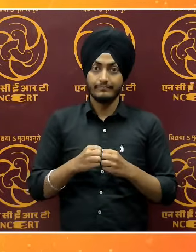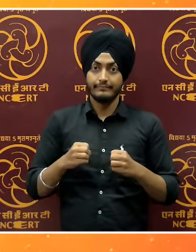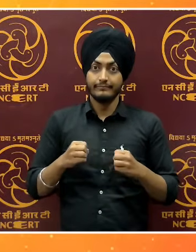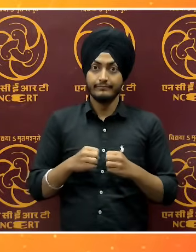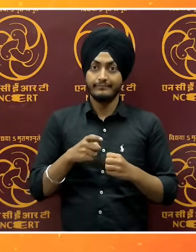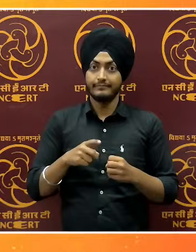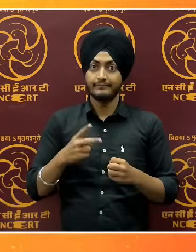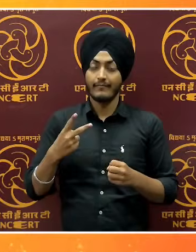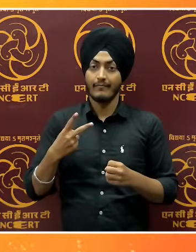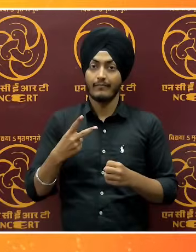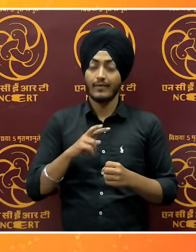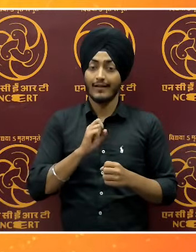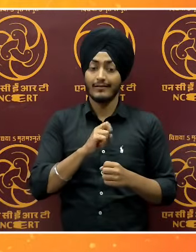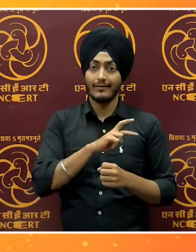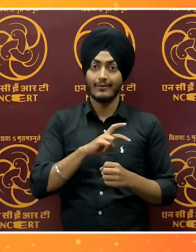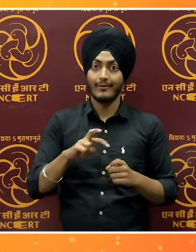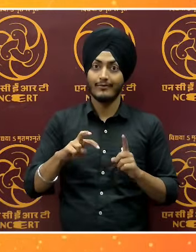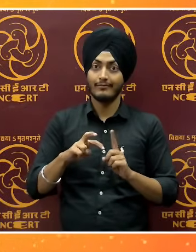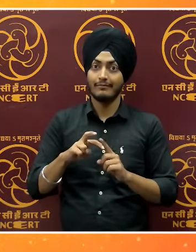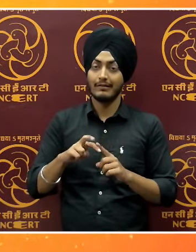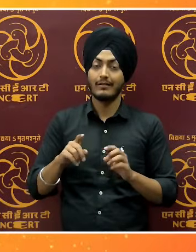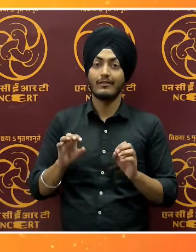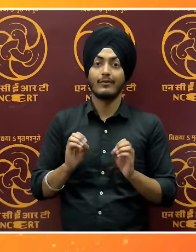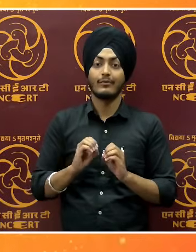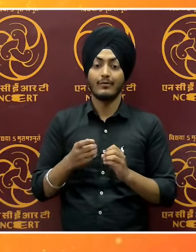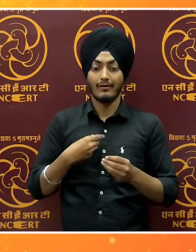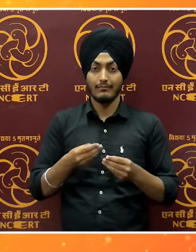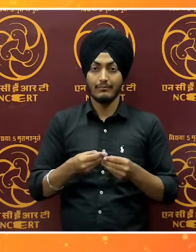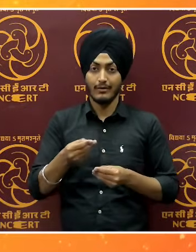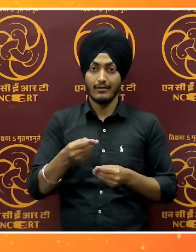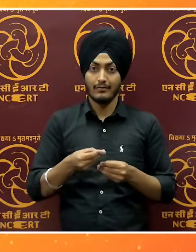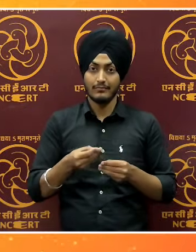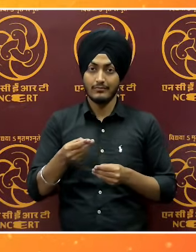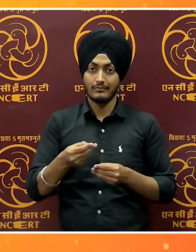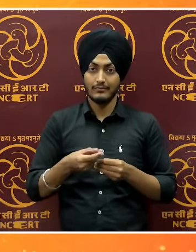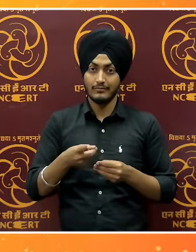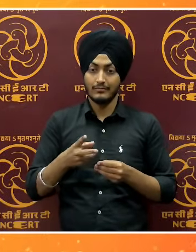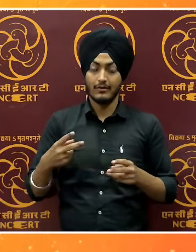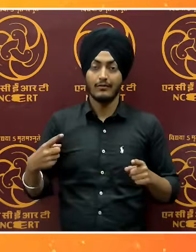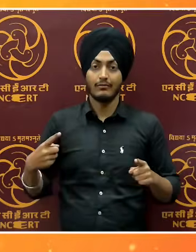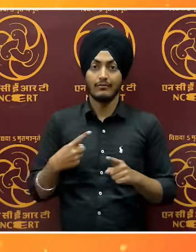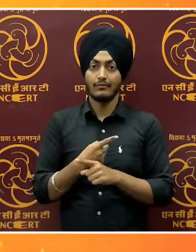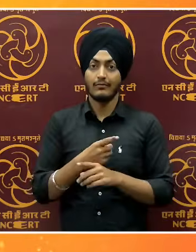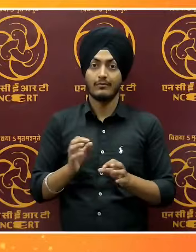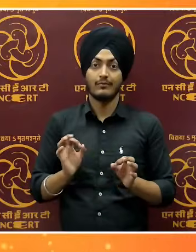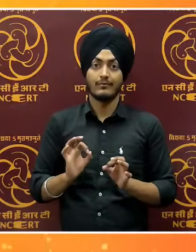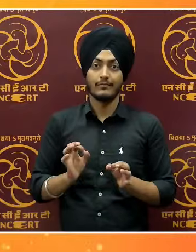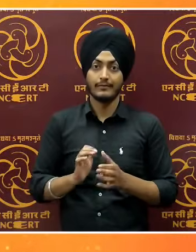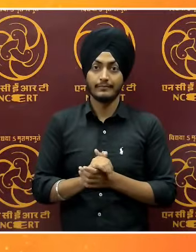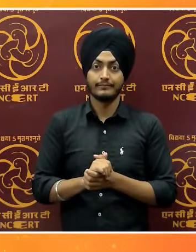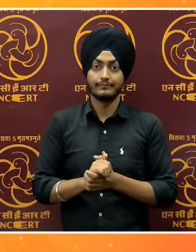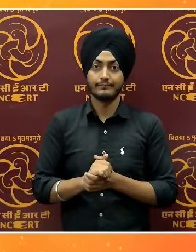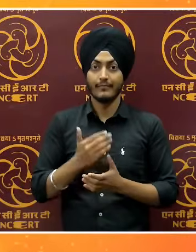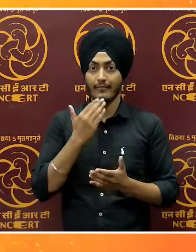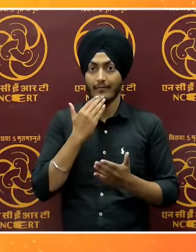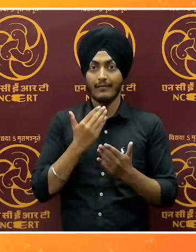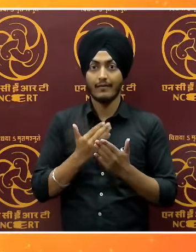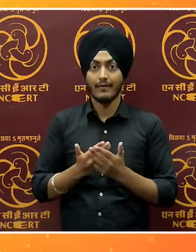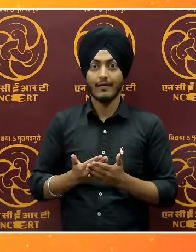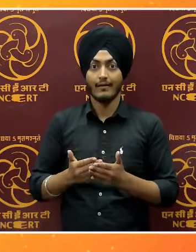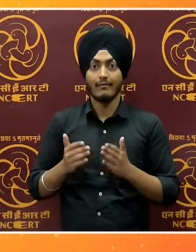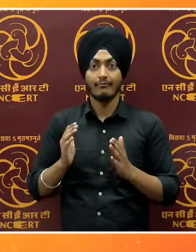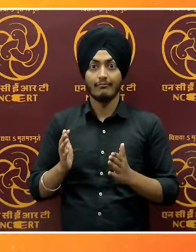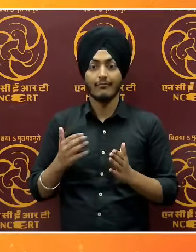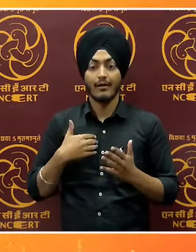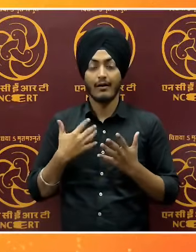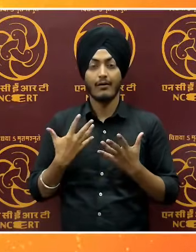lines never intersect. Even though they are very close to each other, they will not intersect with each other. Okay, sir. Thank you. So, here